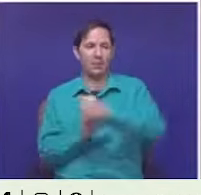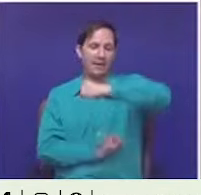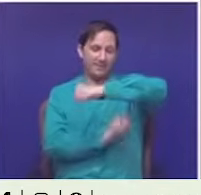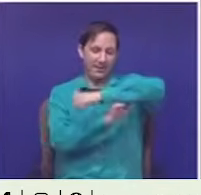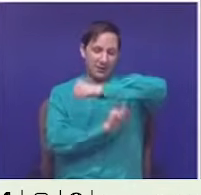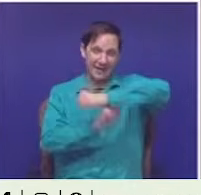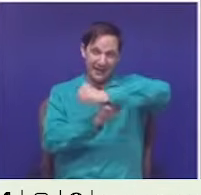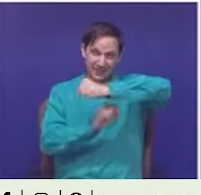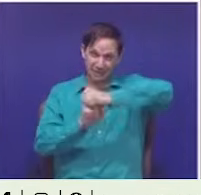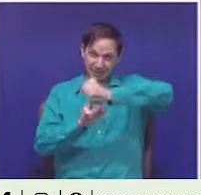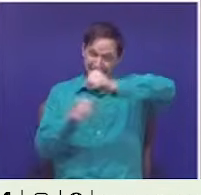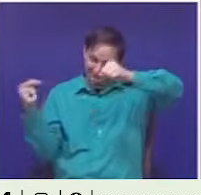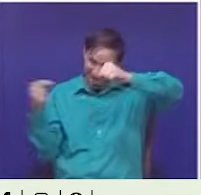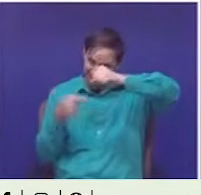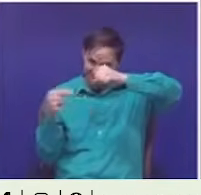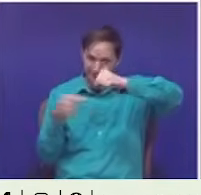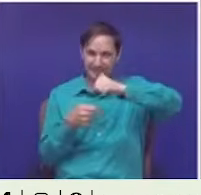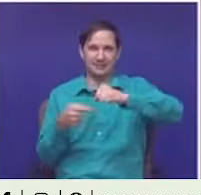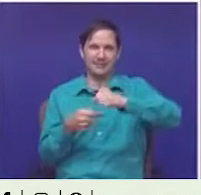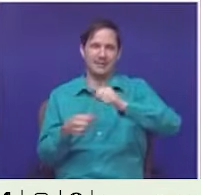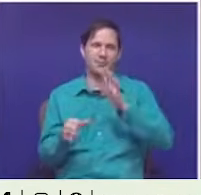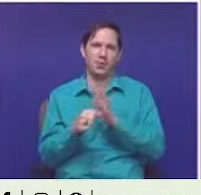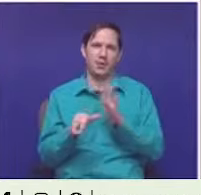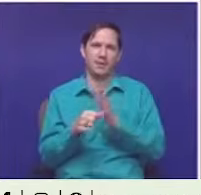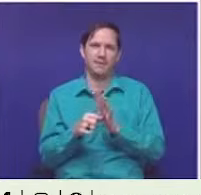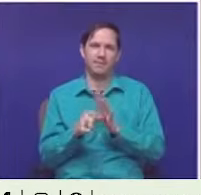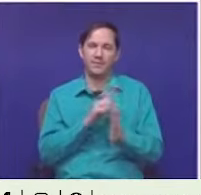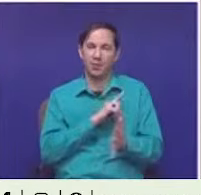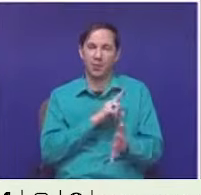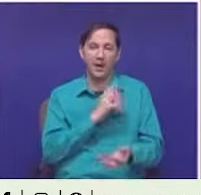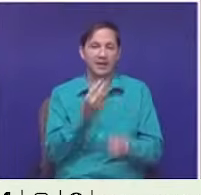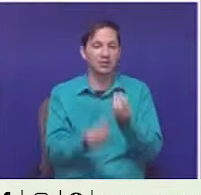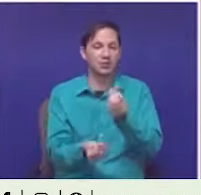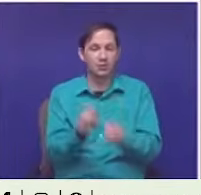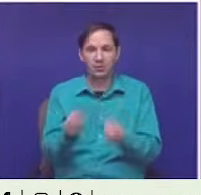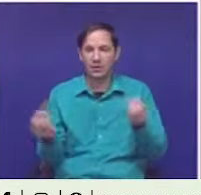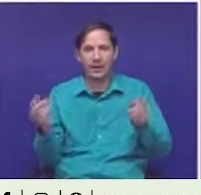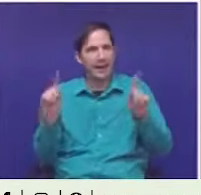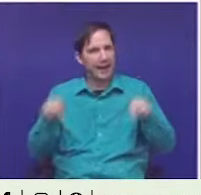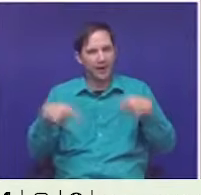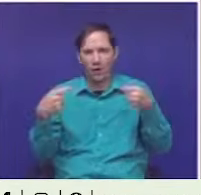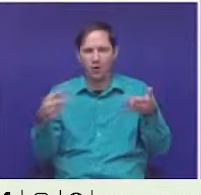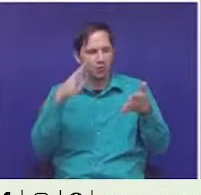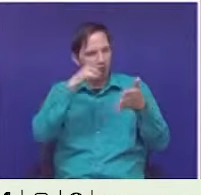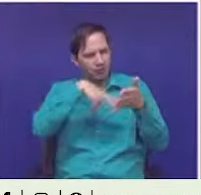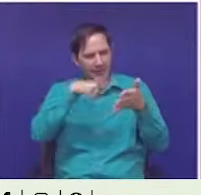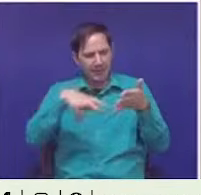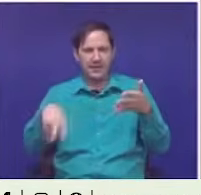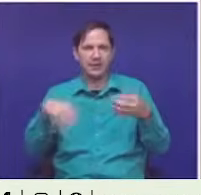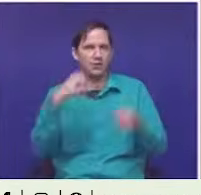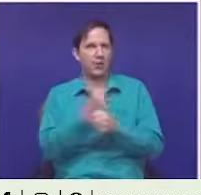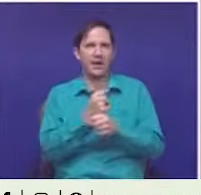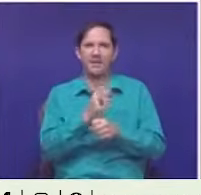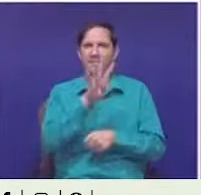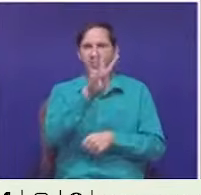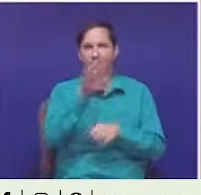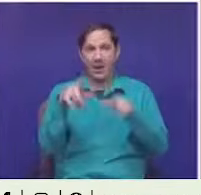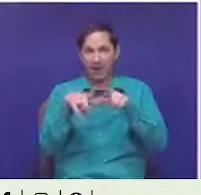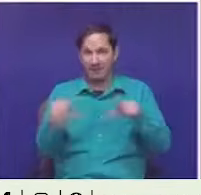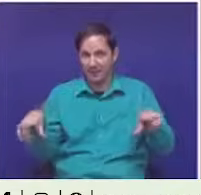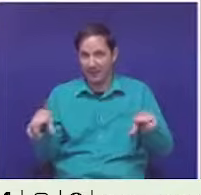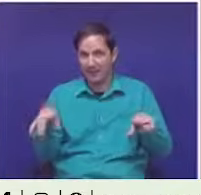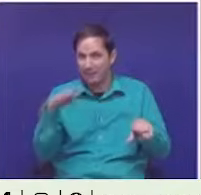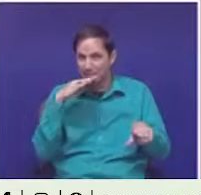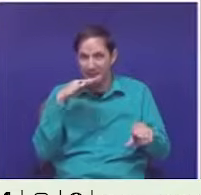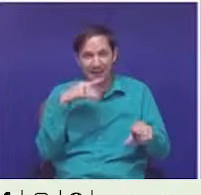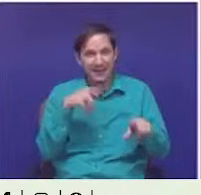most matters. Because you see, the children you speak about, those who can't read for grade level, the reality is that they don't